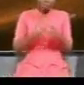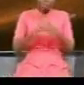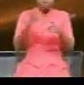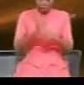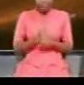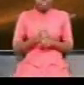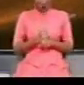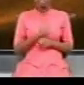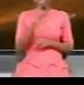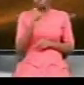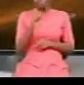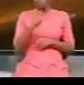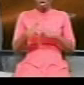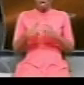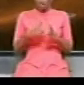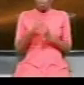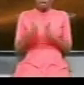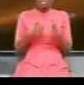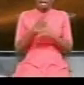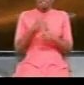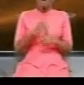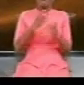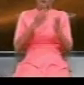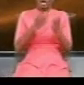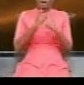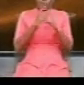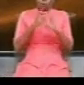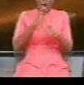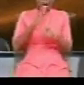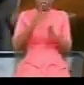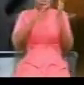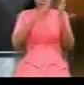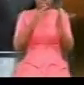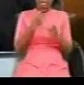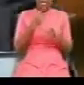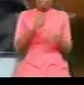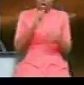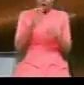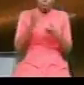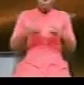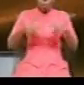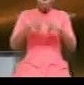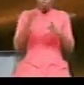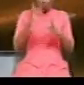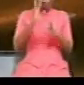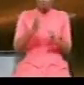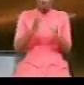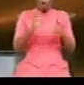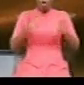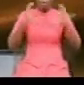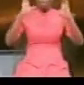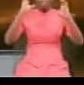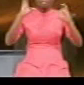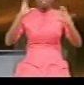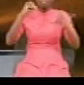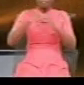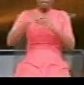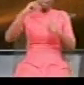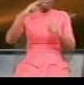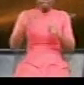kind of reward are you expecting? What's the value, the worth of your commitment?